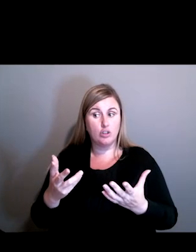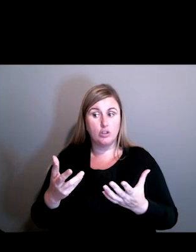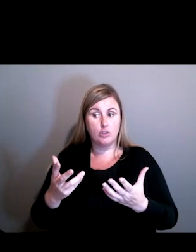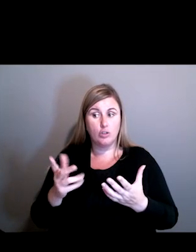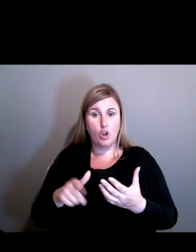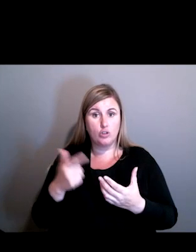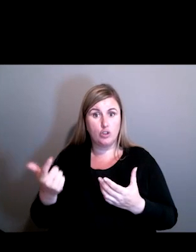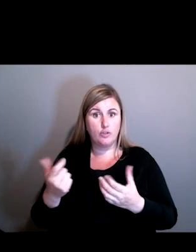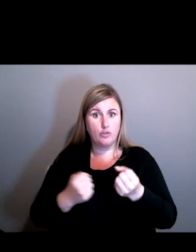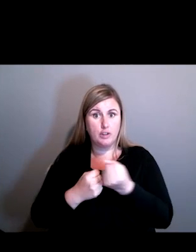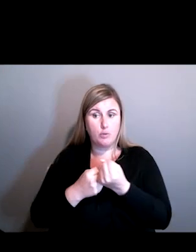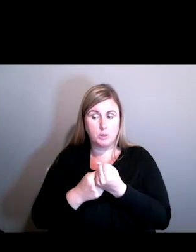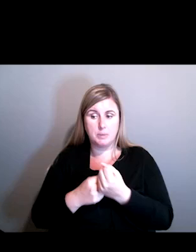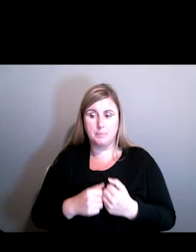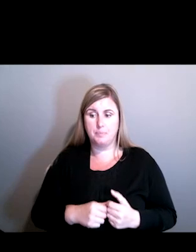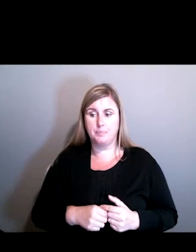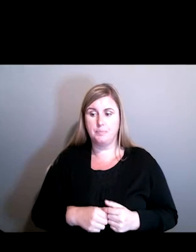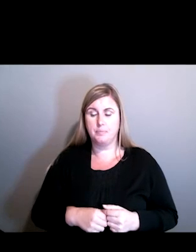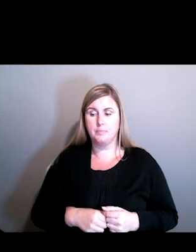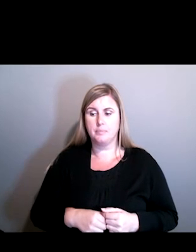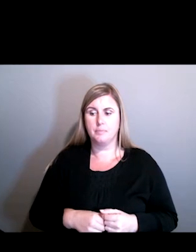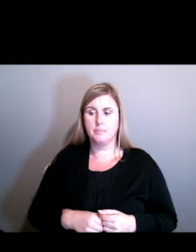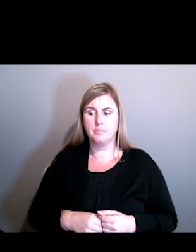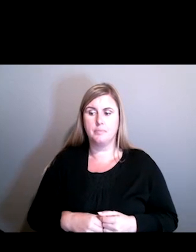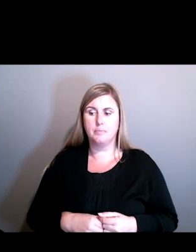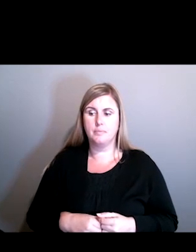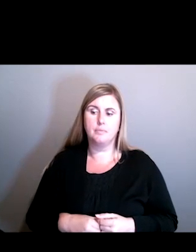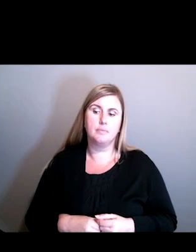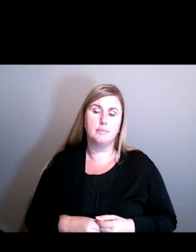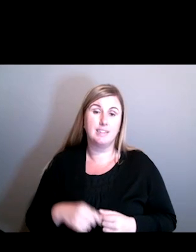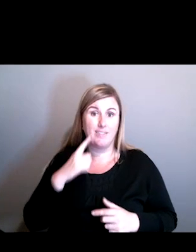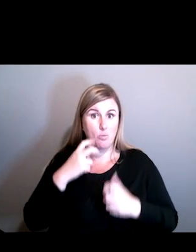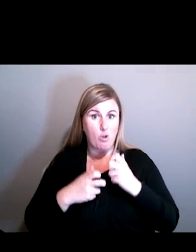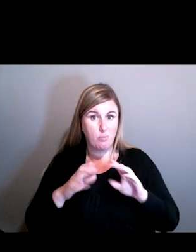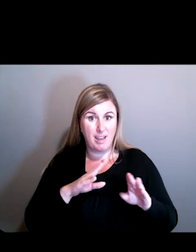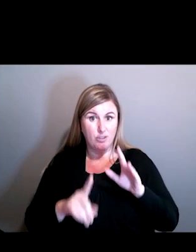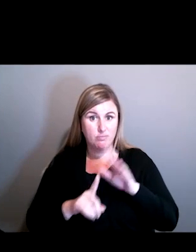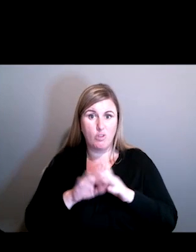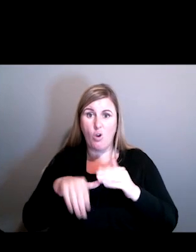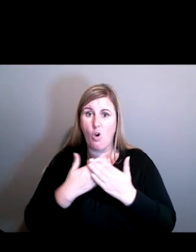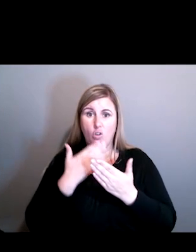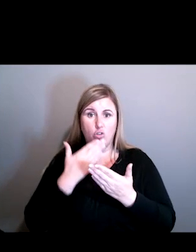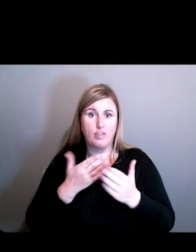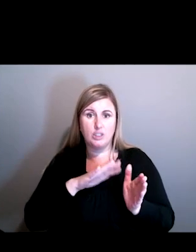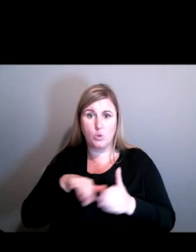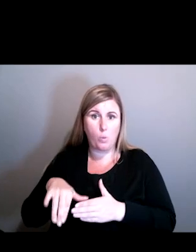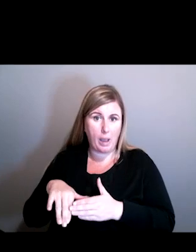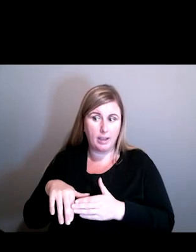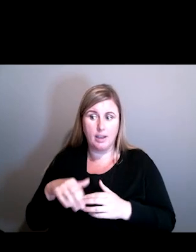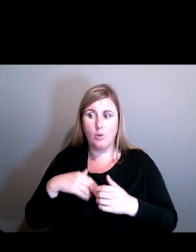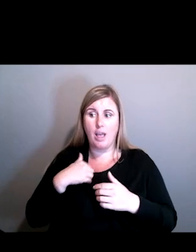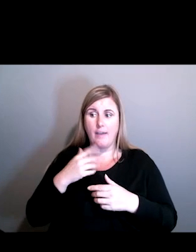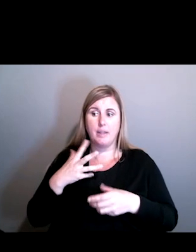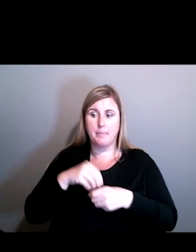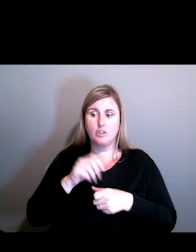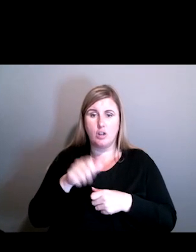alternative reinforcer. And if they do have problem behavior, then all good things go away and we have them engage in